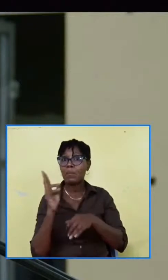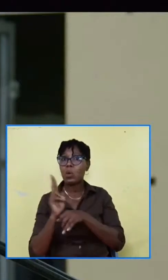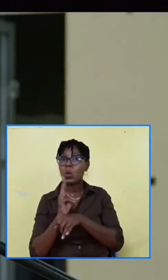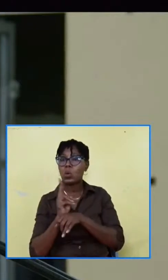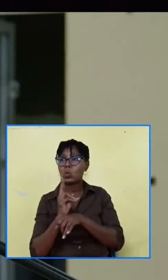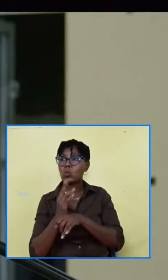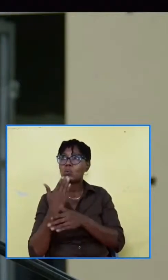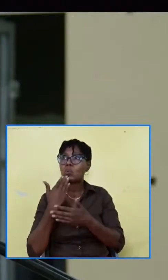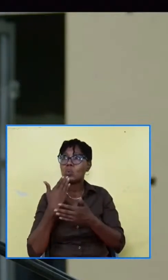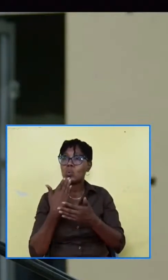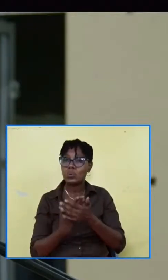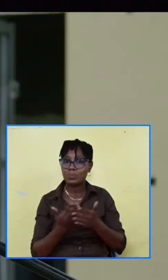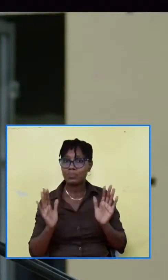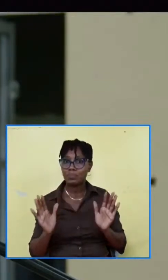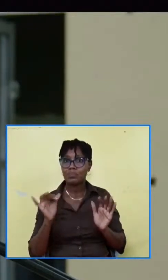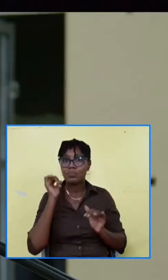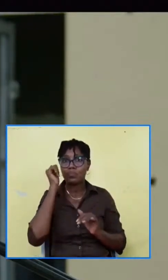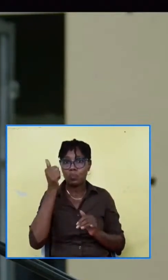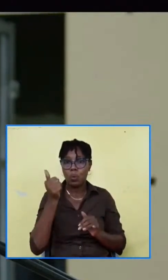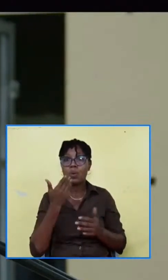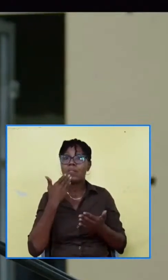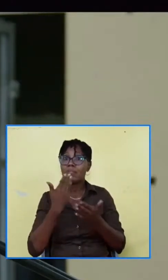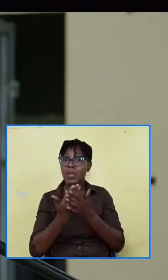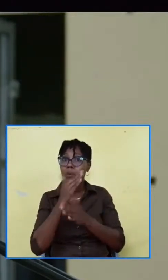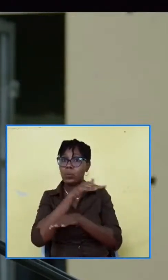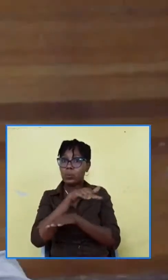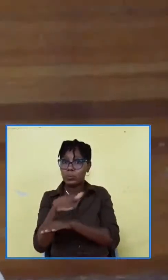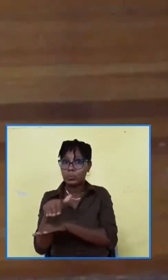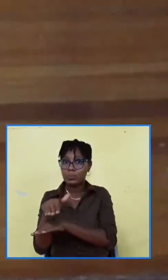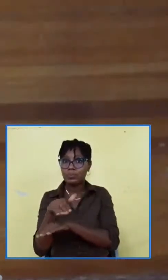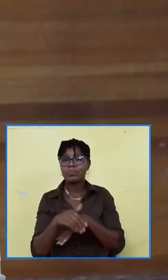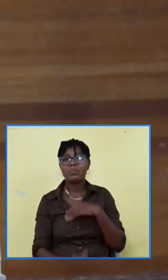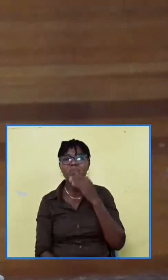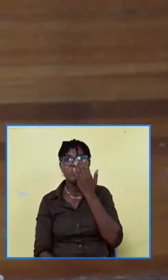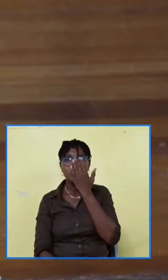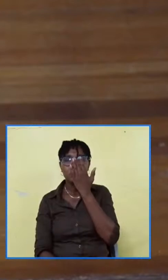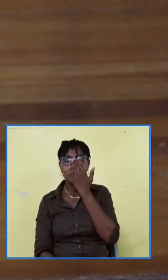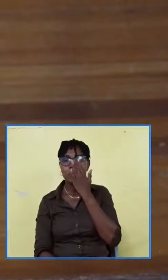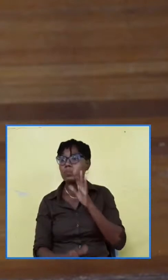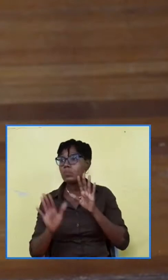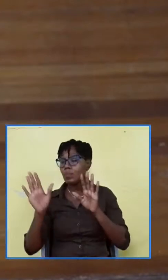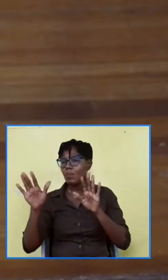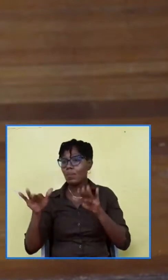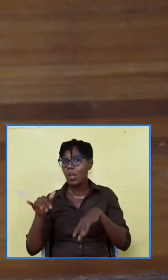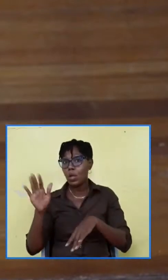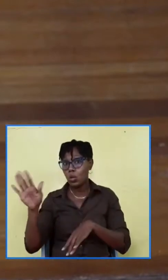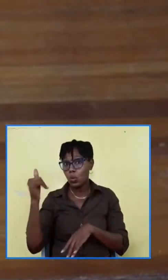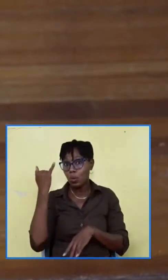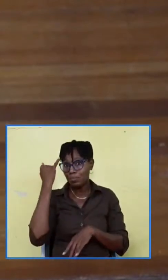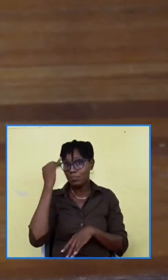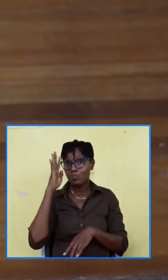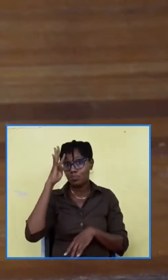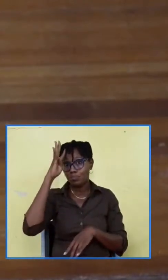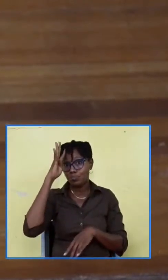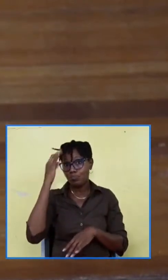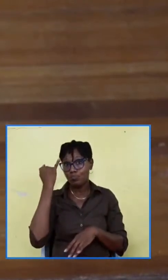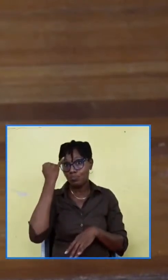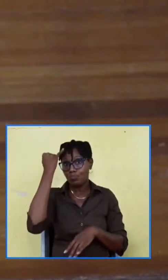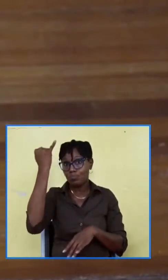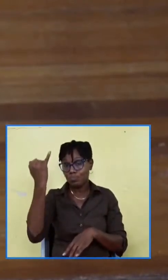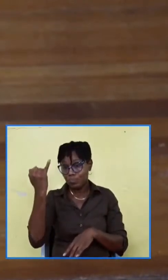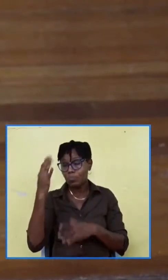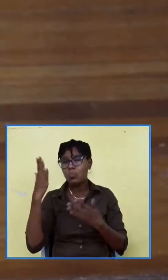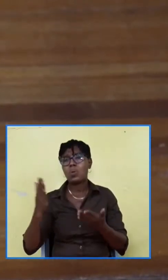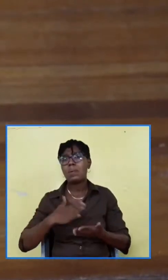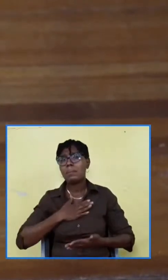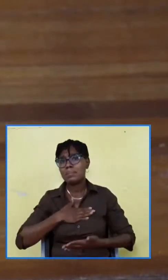used for not so good tomorrow. Thank you. Good night. Thank you. Thank you. We would, by the way, we would love your creative ideas. I think we agree.